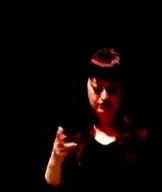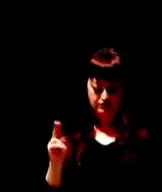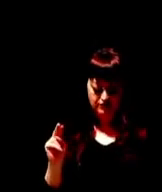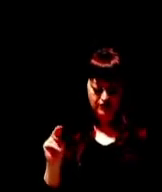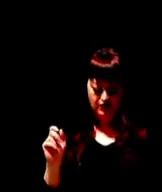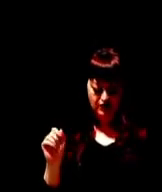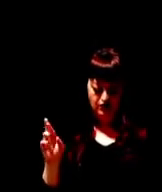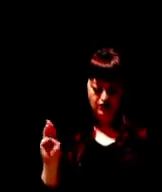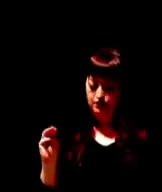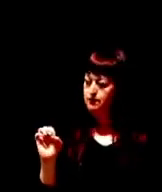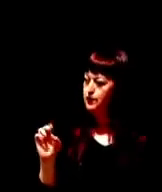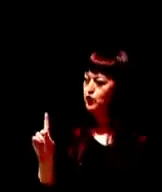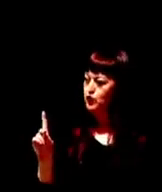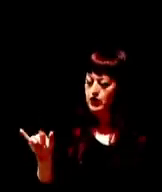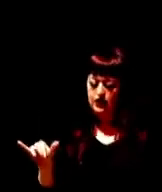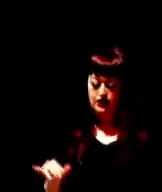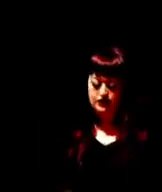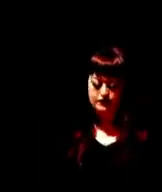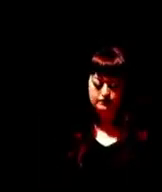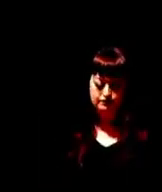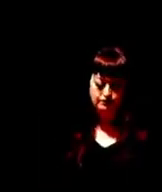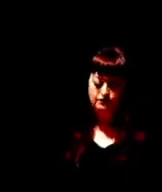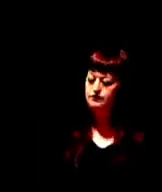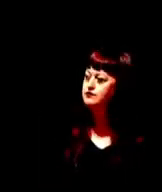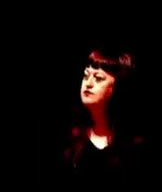Gunnar Moody.